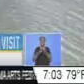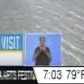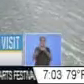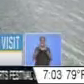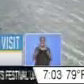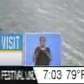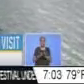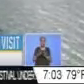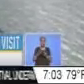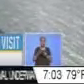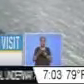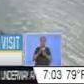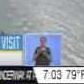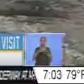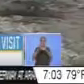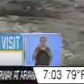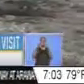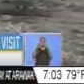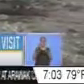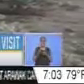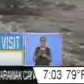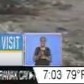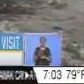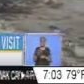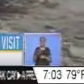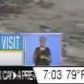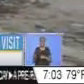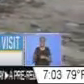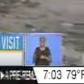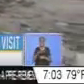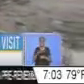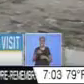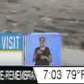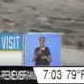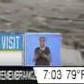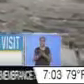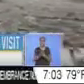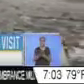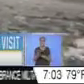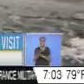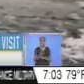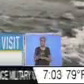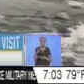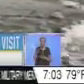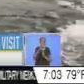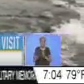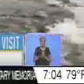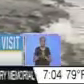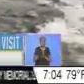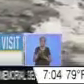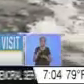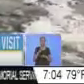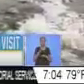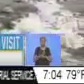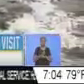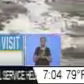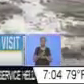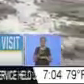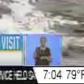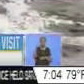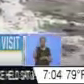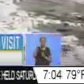building suppliers, and receive necessary government approvals. The